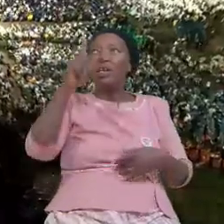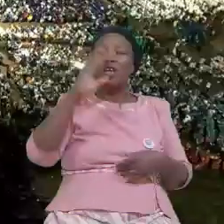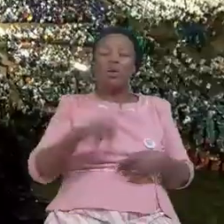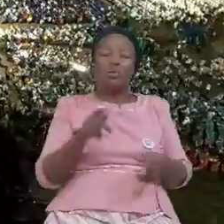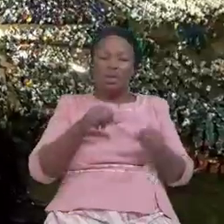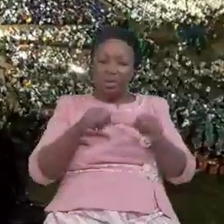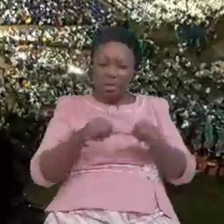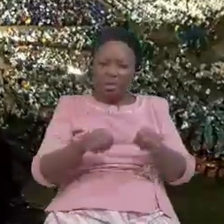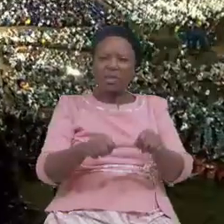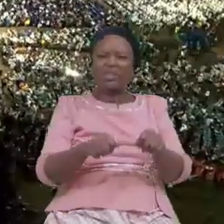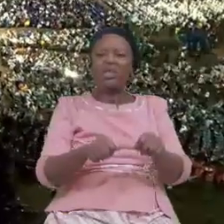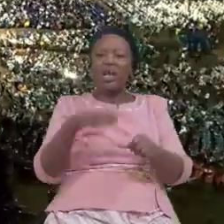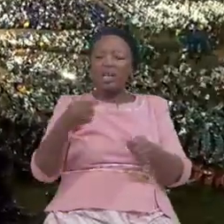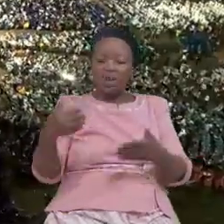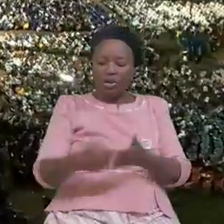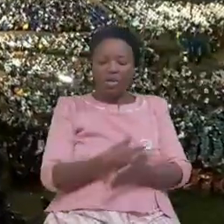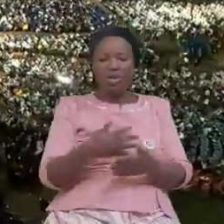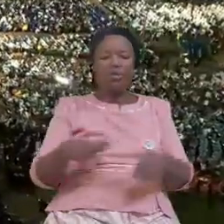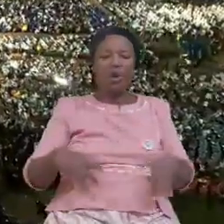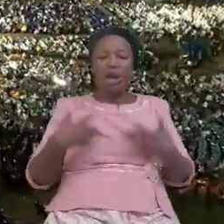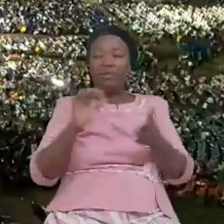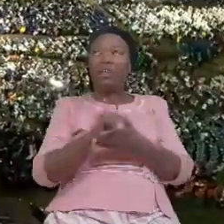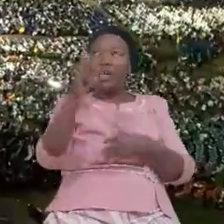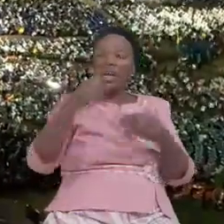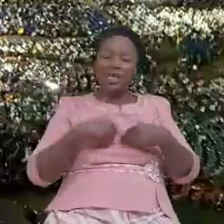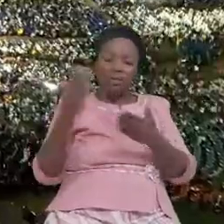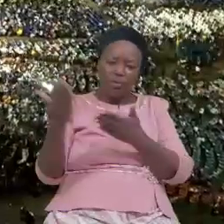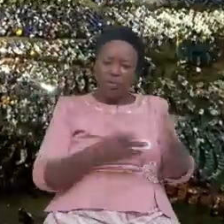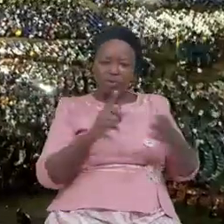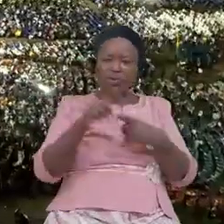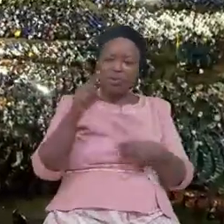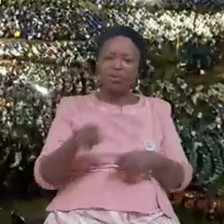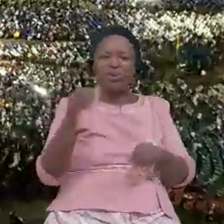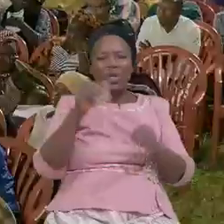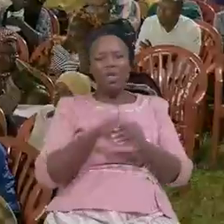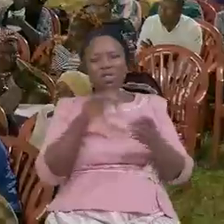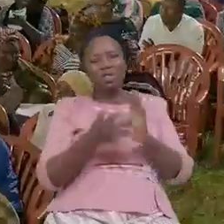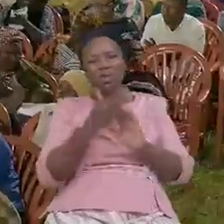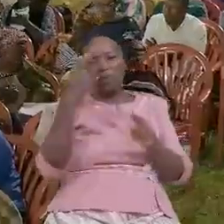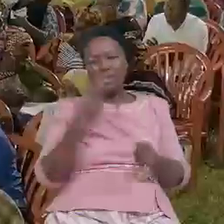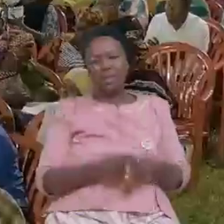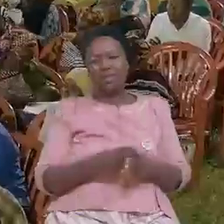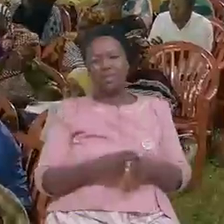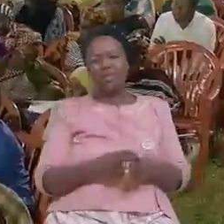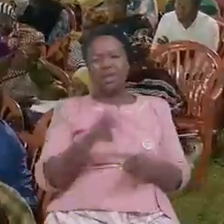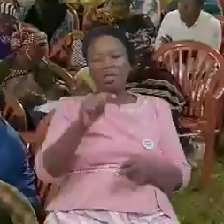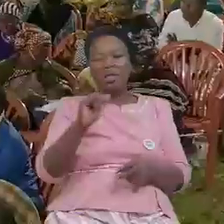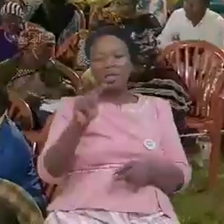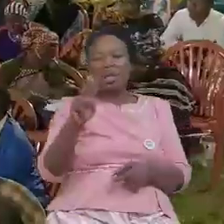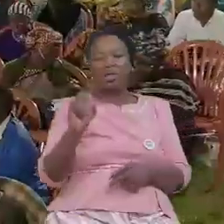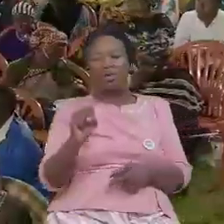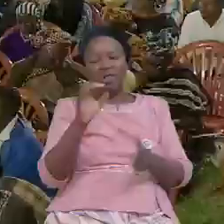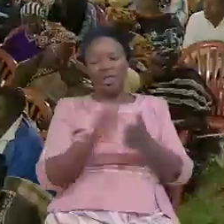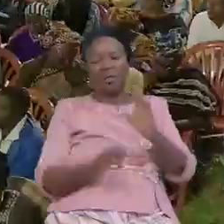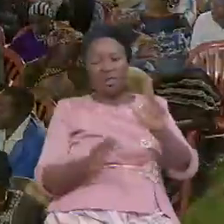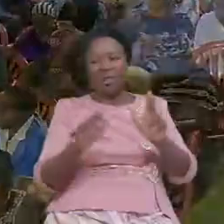sustain the new life he has brought unto you in Jesus' name. Titus chapter 3, I'm reading